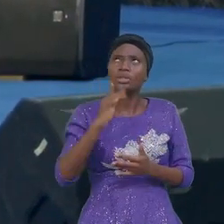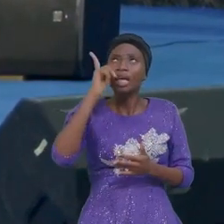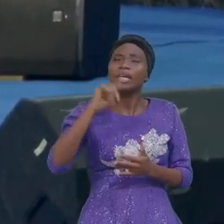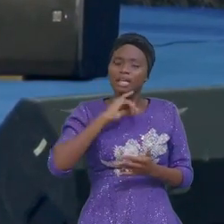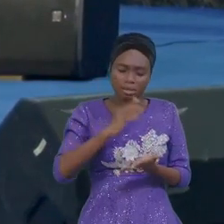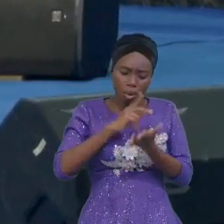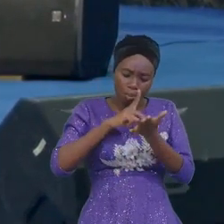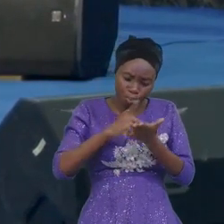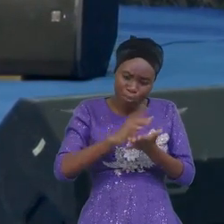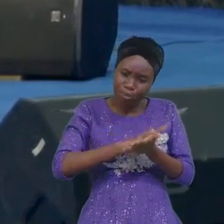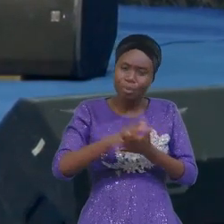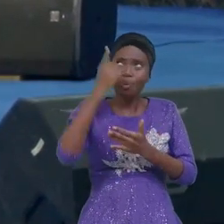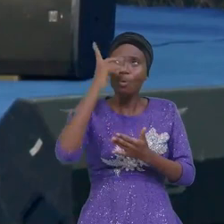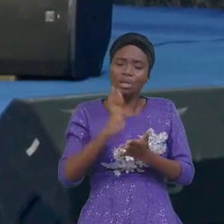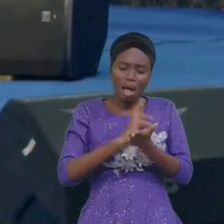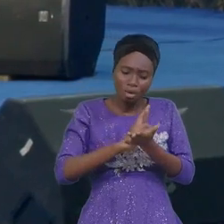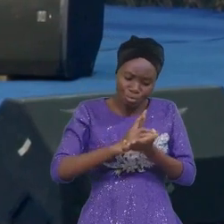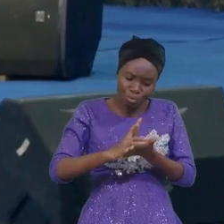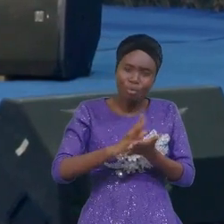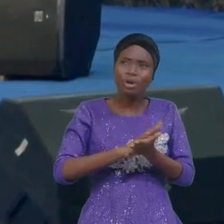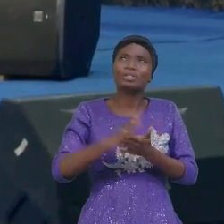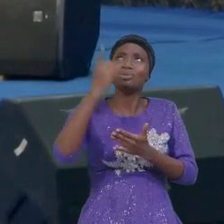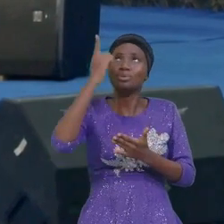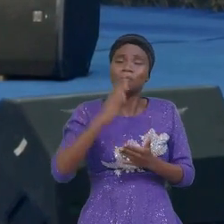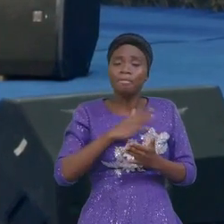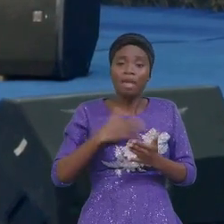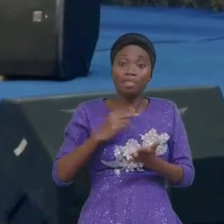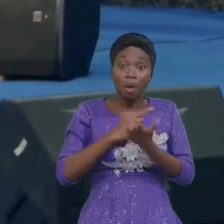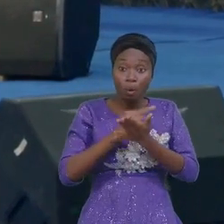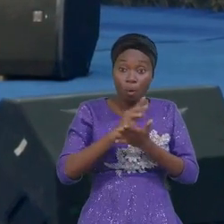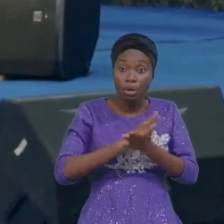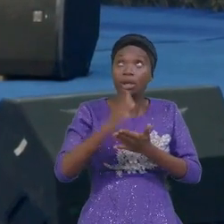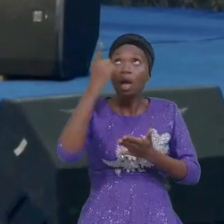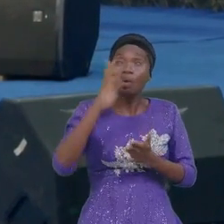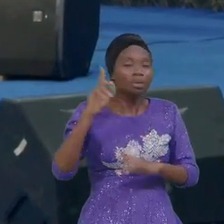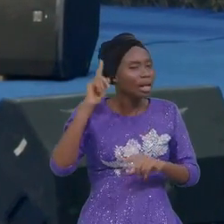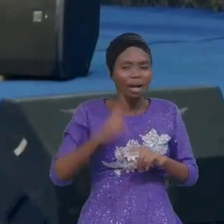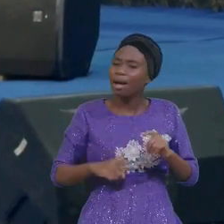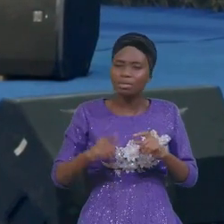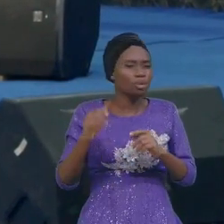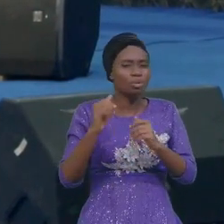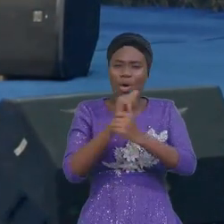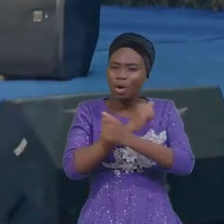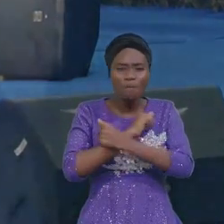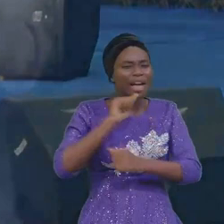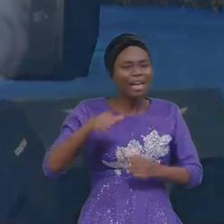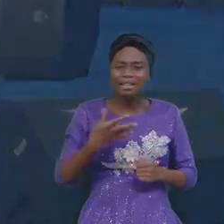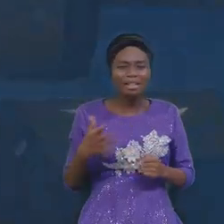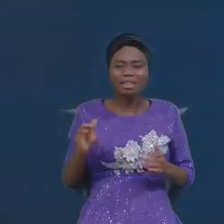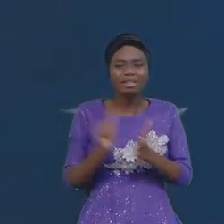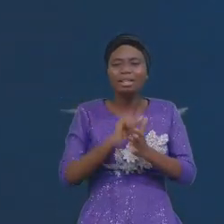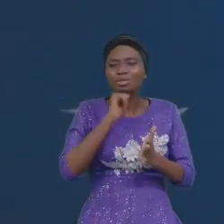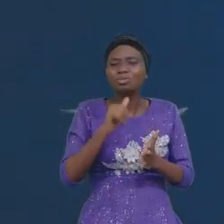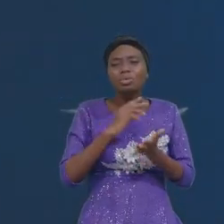God. It's a righteous God. And the holy God cannot love anything unholy. But